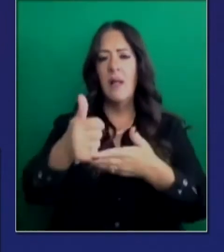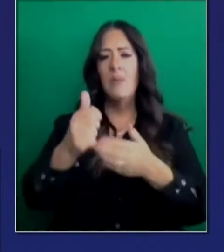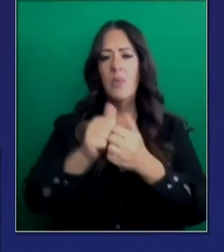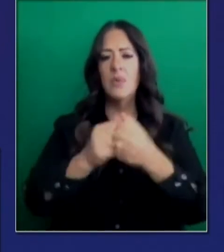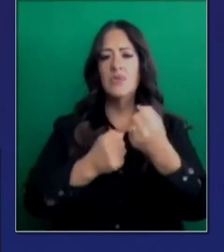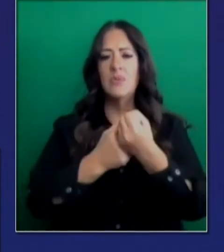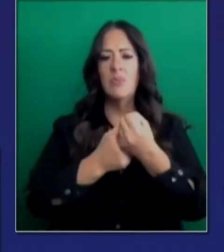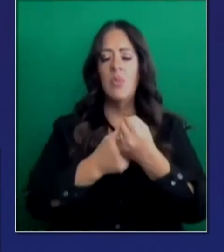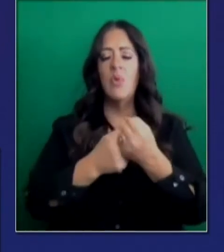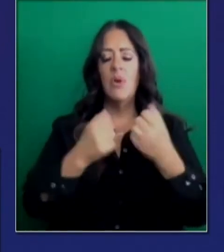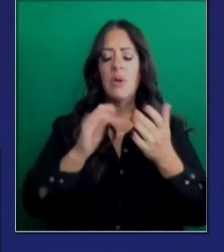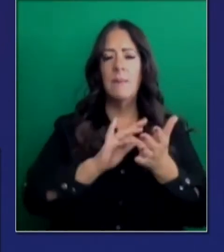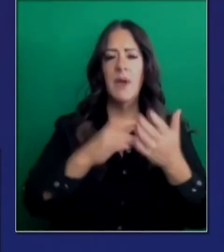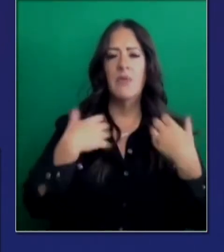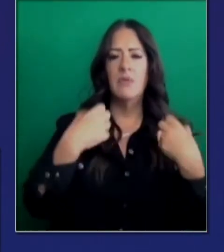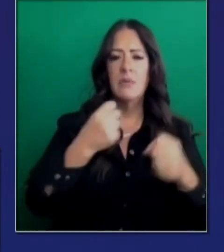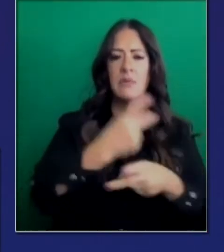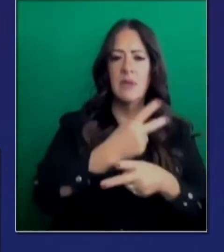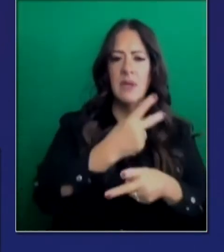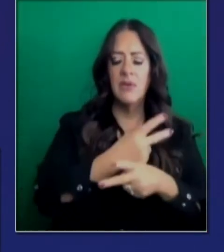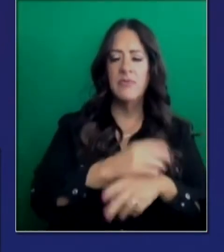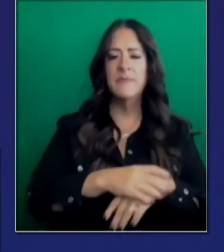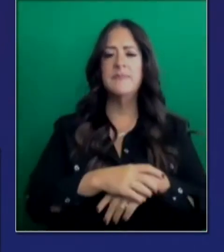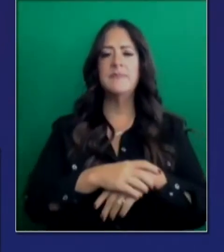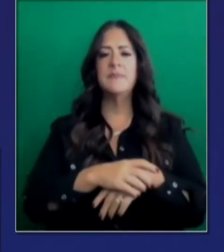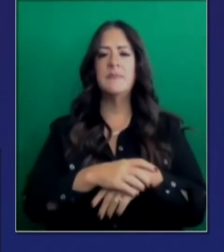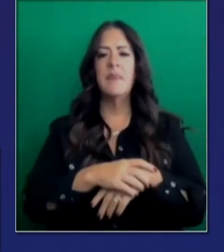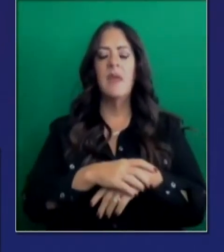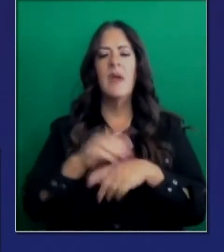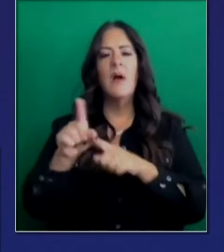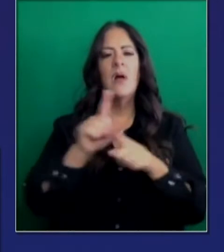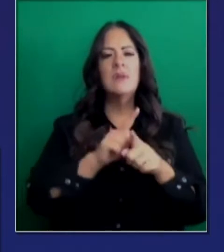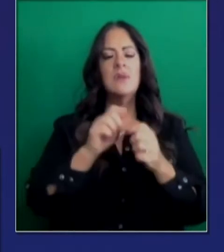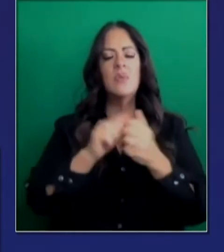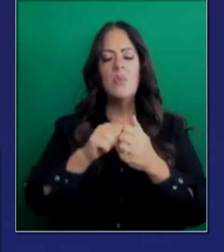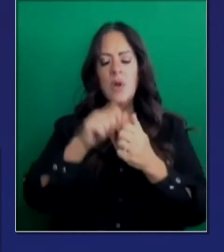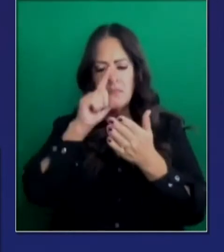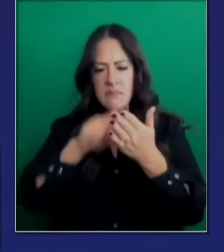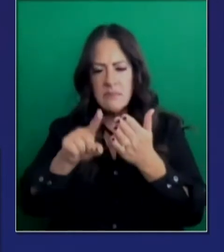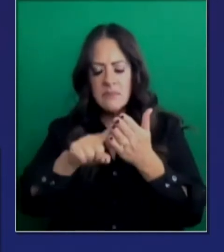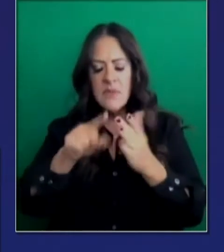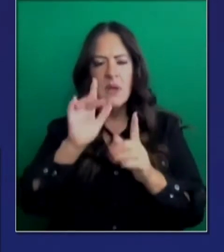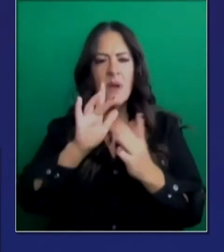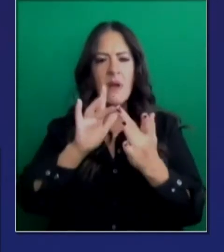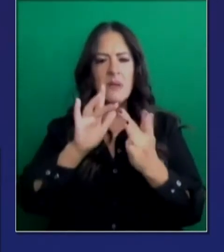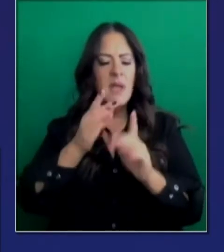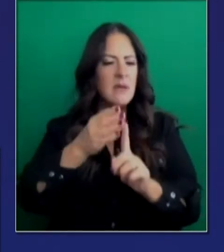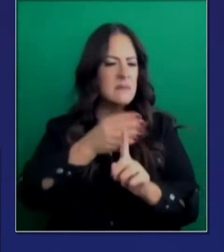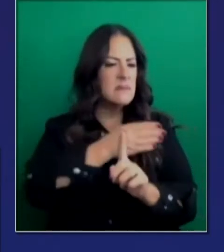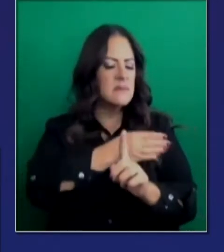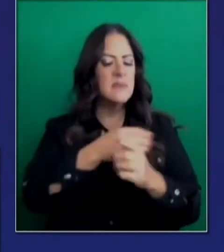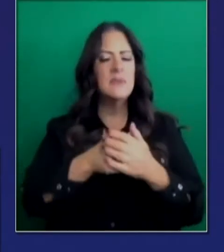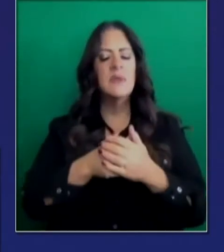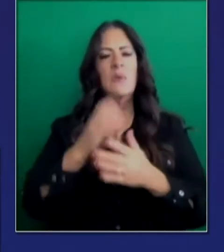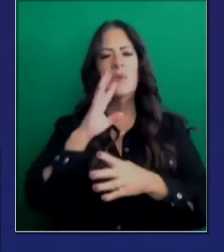staff. I'll talk more about that in a moment. We continue to work with the federal government, Department of Defense, and